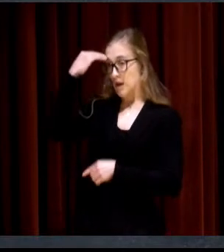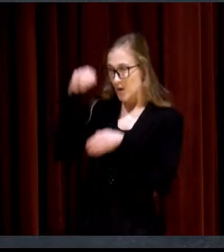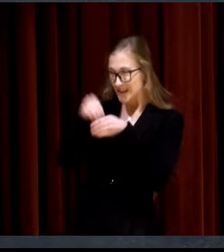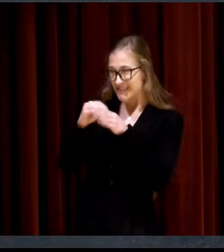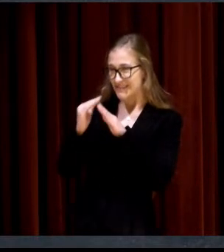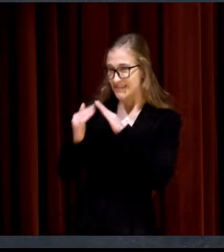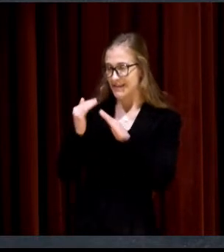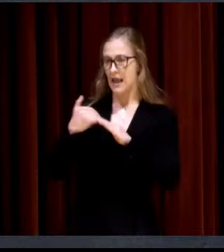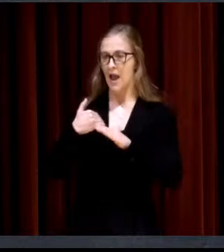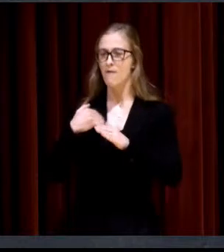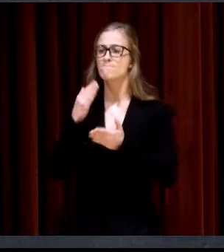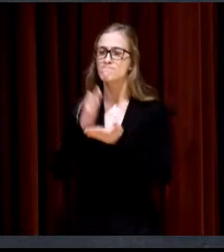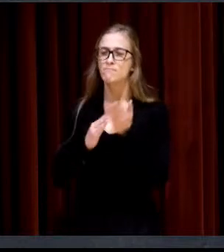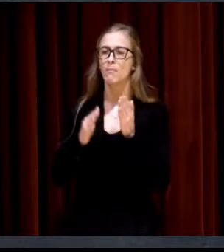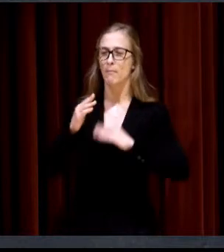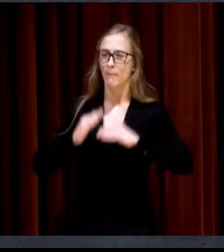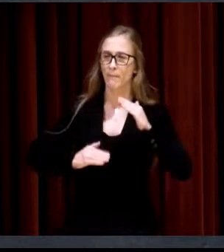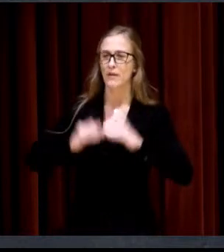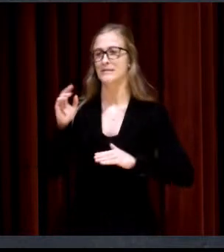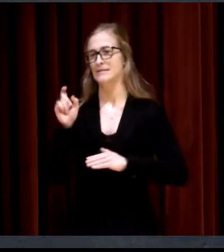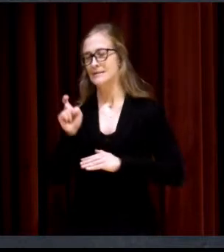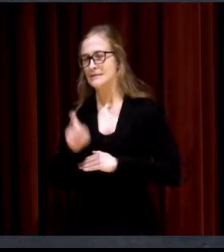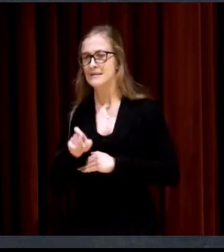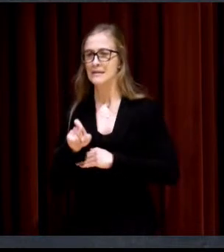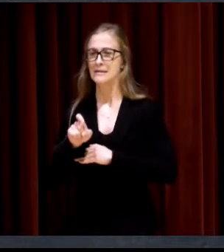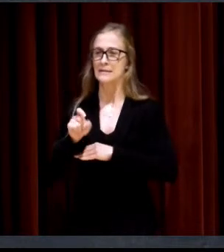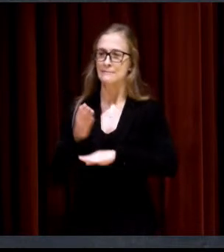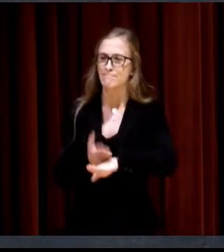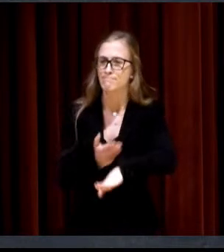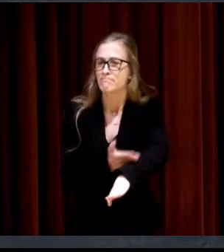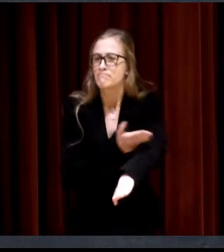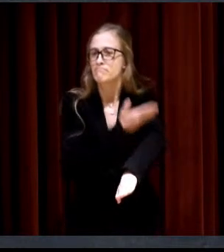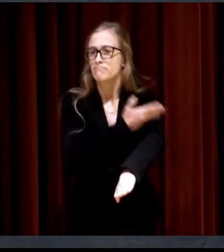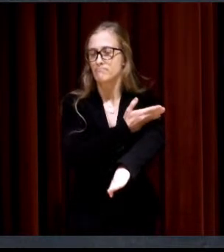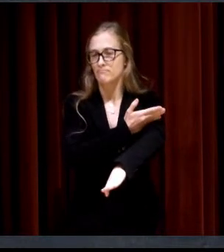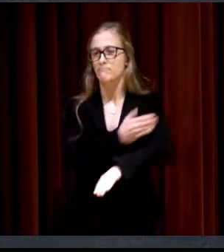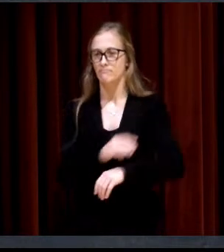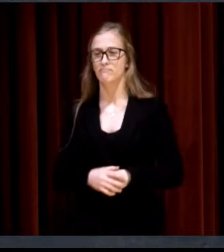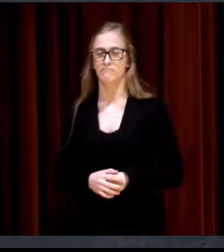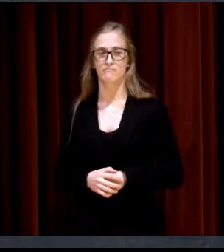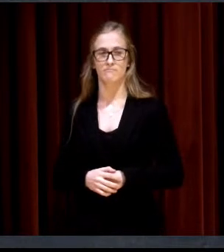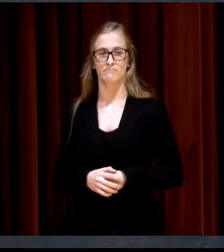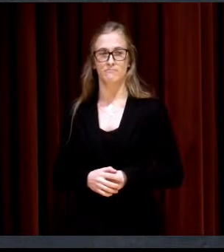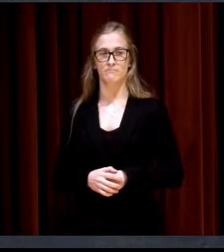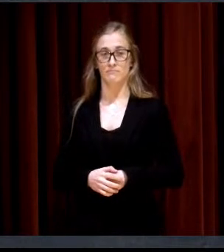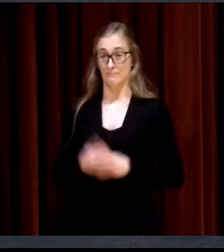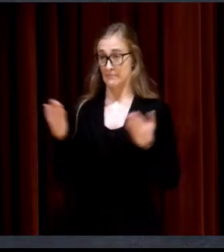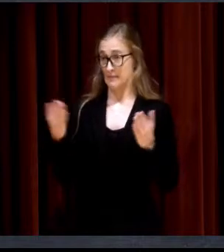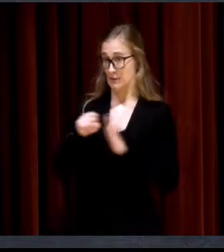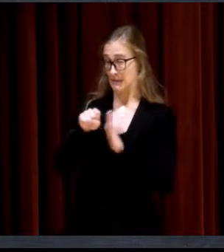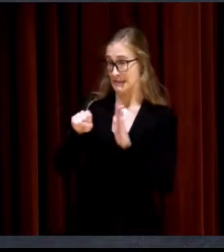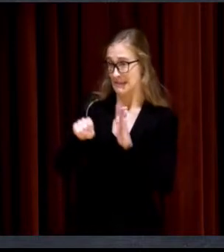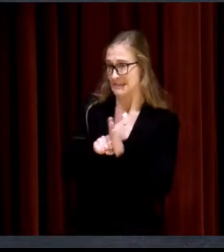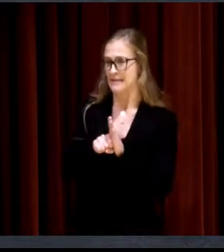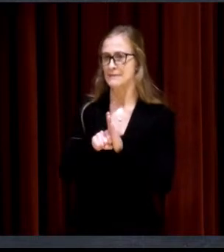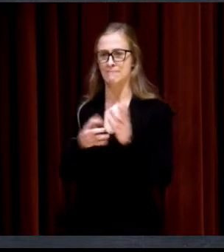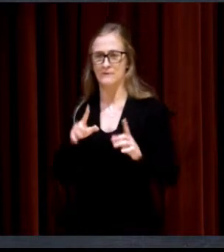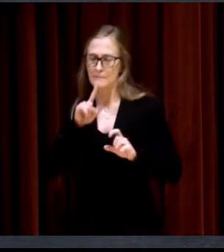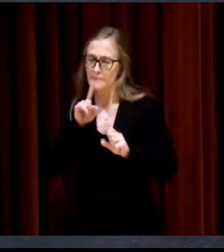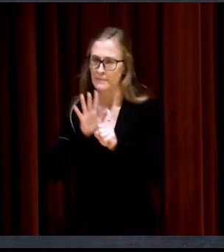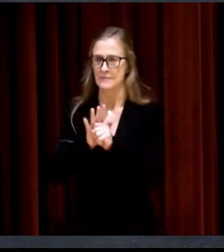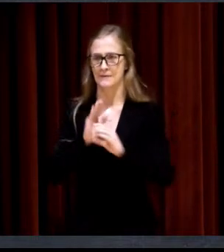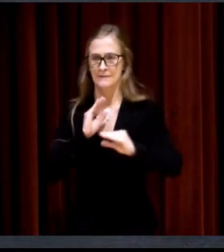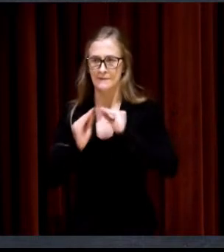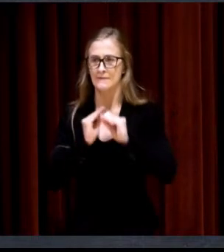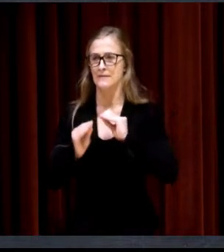some buildings that need some refurbishing. We certainly have committed, meaning the state, to committing to fixing up those buildings. We're here